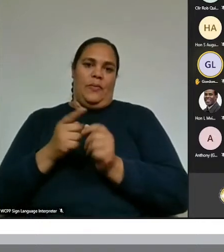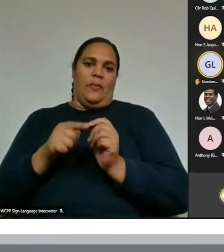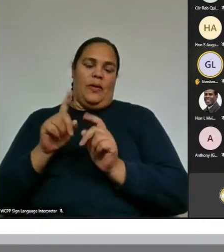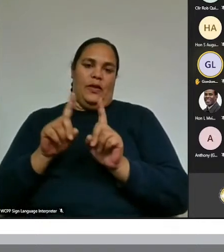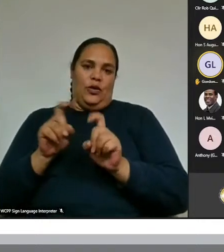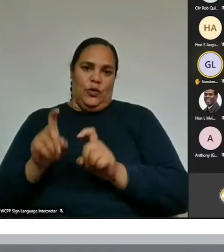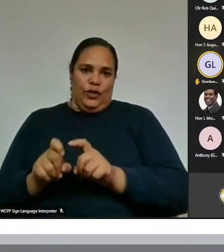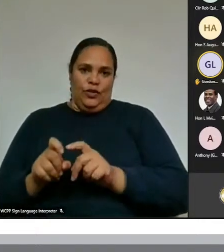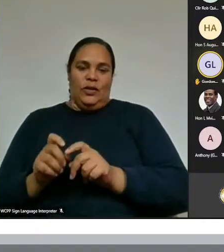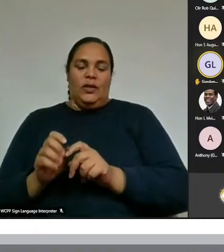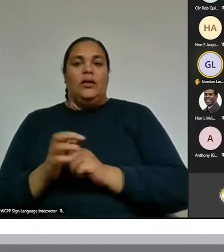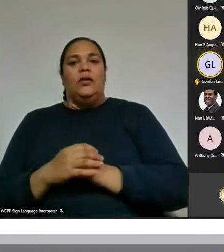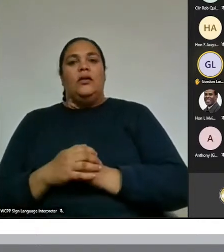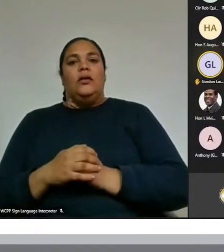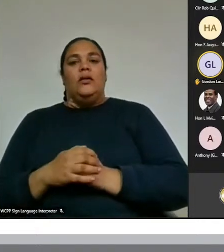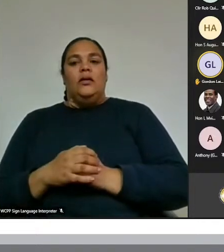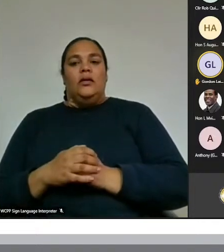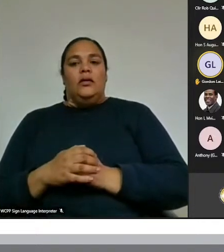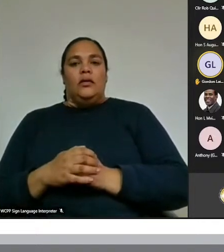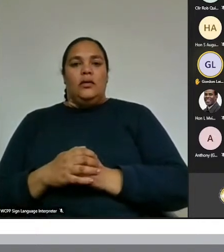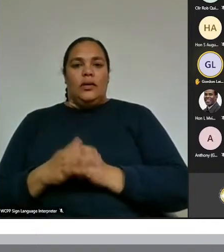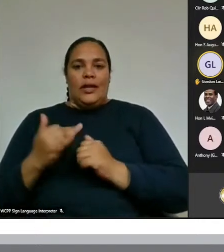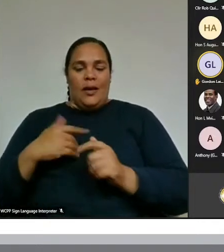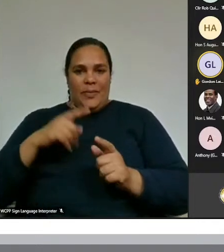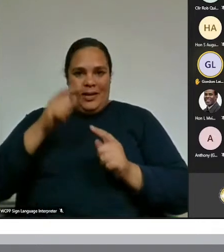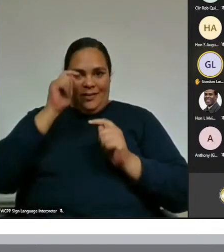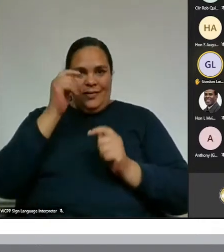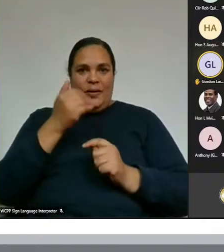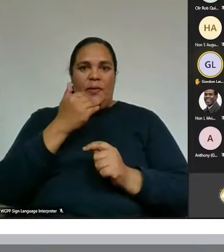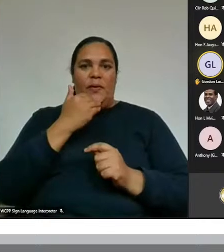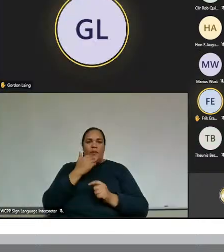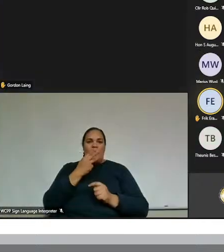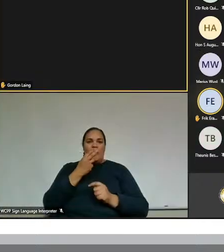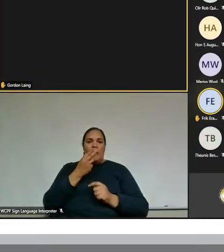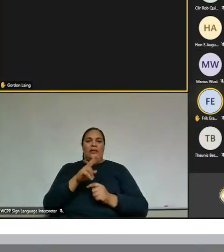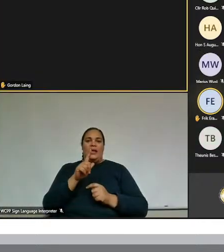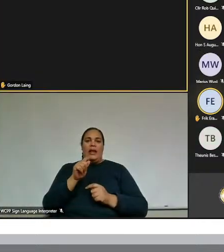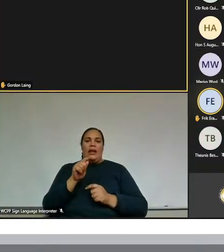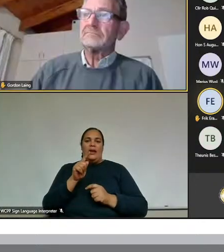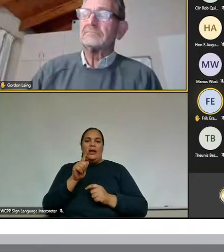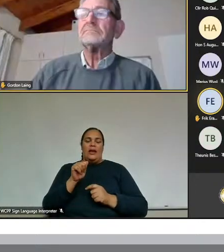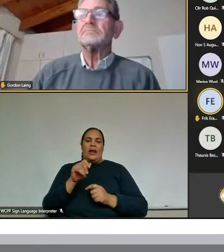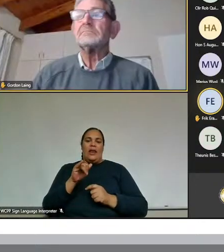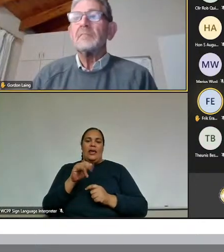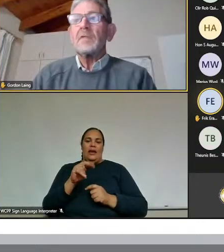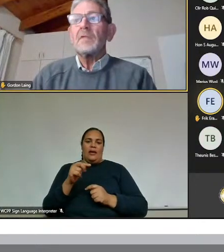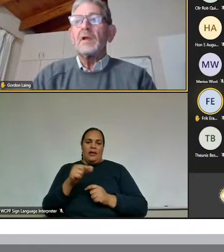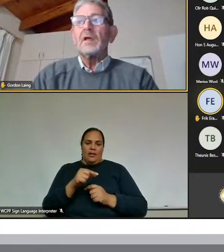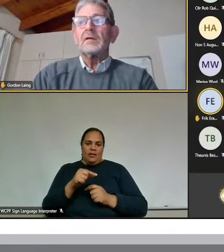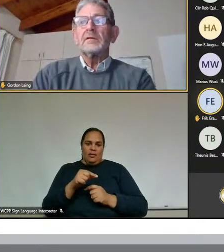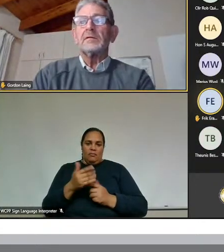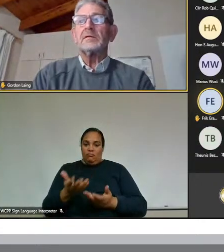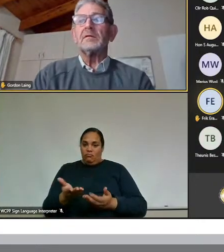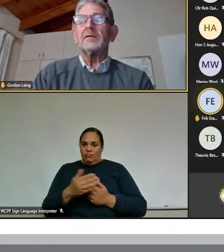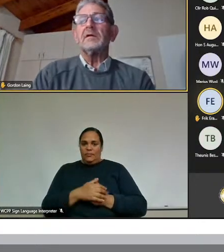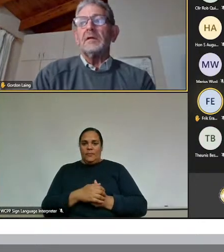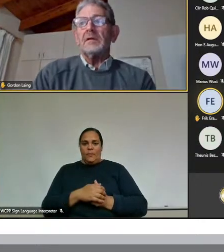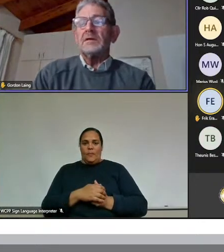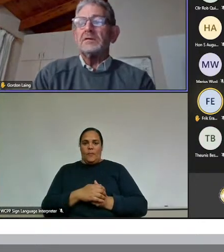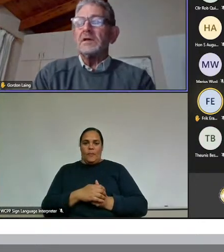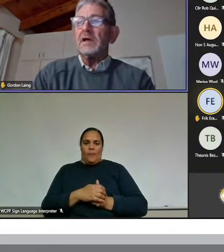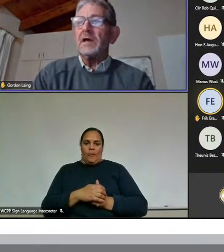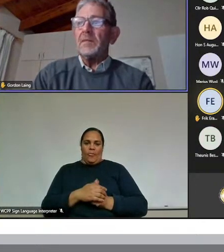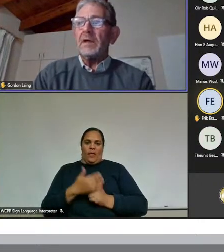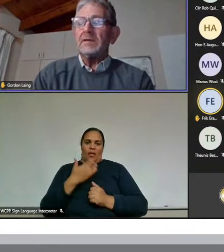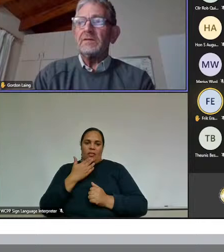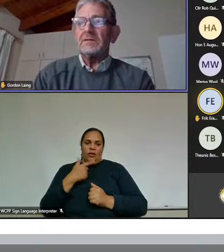questions. I finally recognize Mr. Lane. Recognize you. Thank